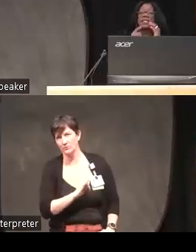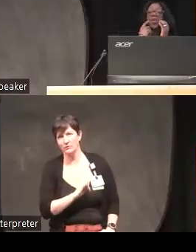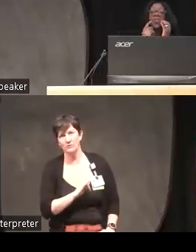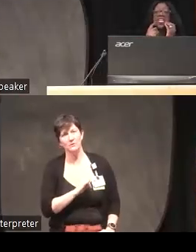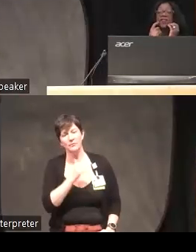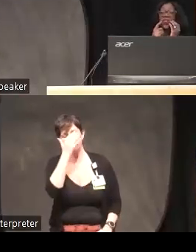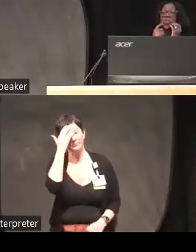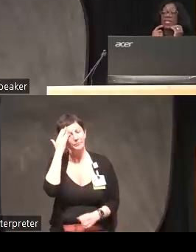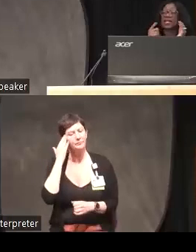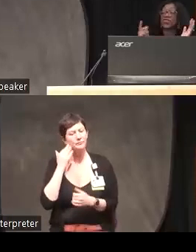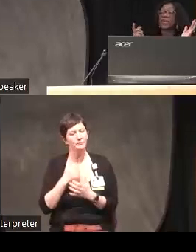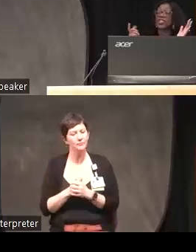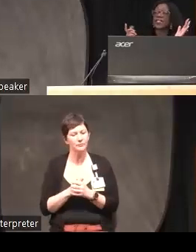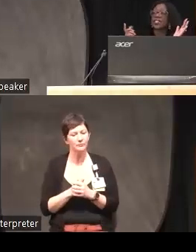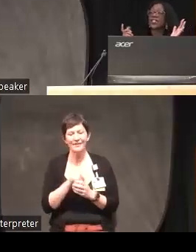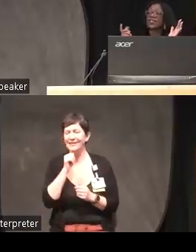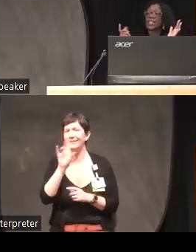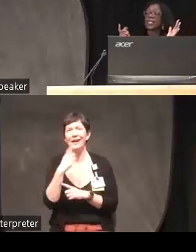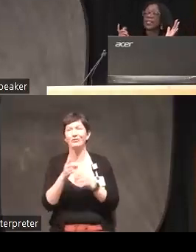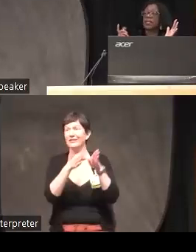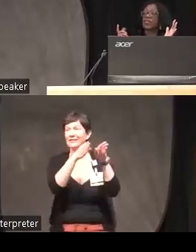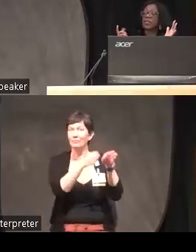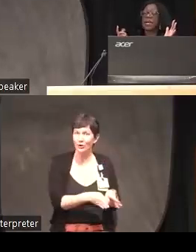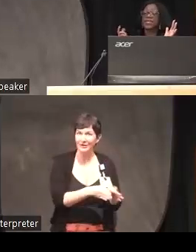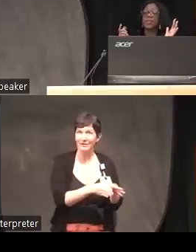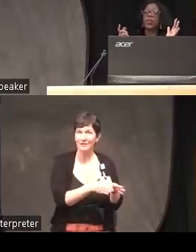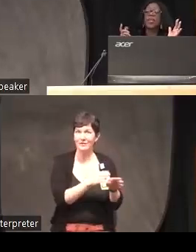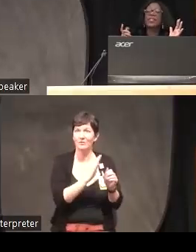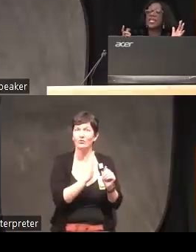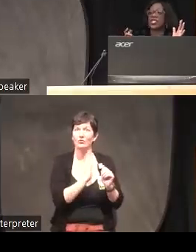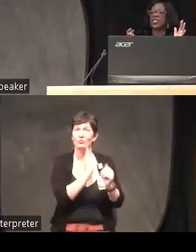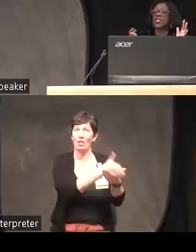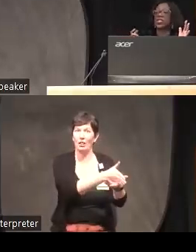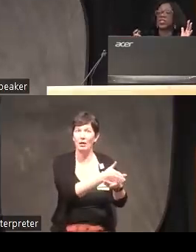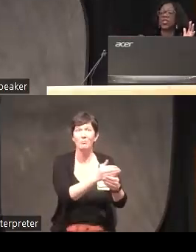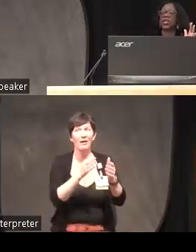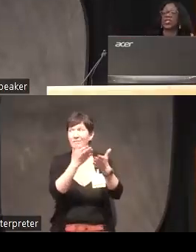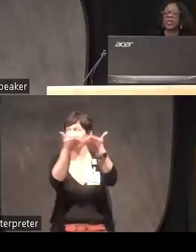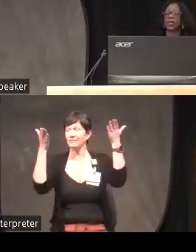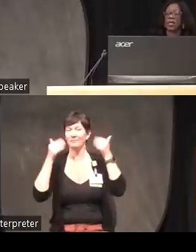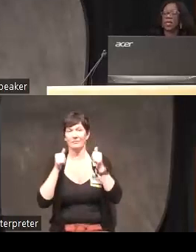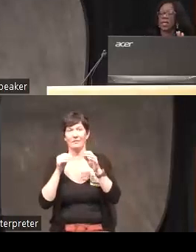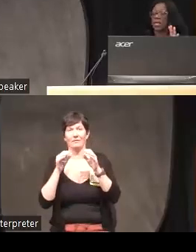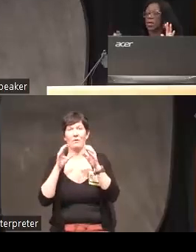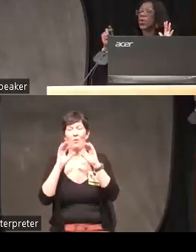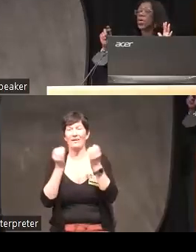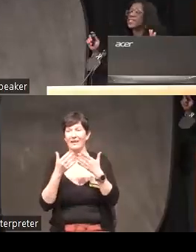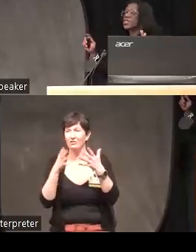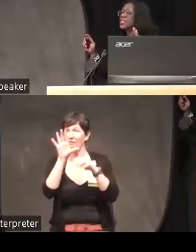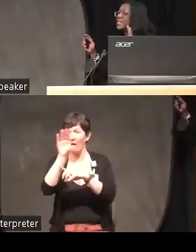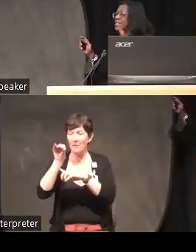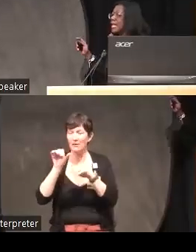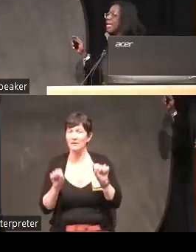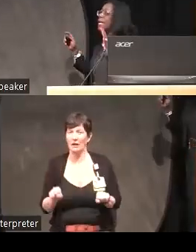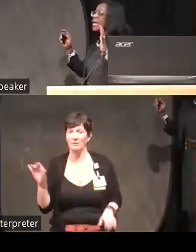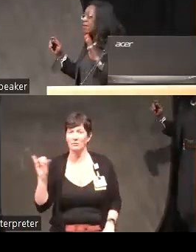It's not only individuals that can strategize to intervene for biases, but organizations can do this also. Organizations